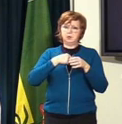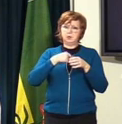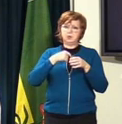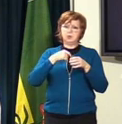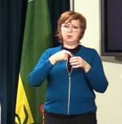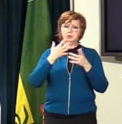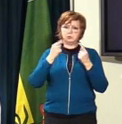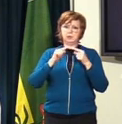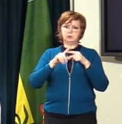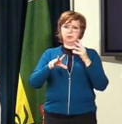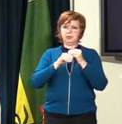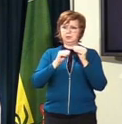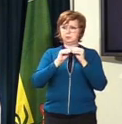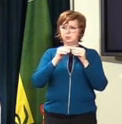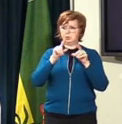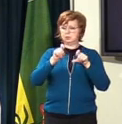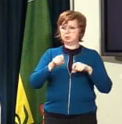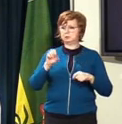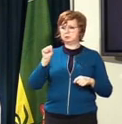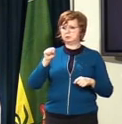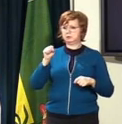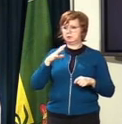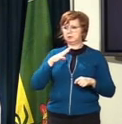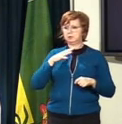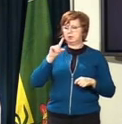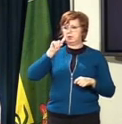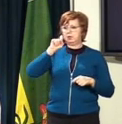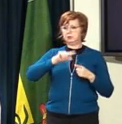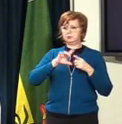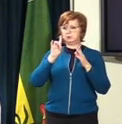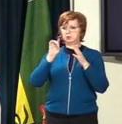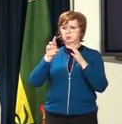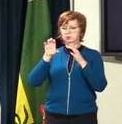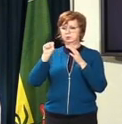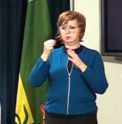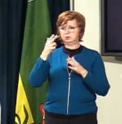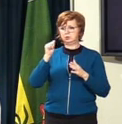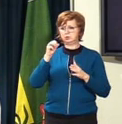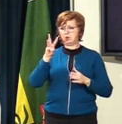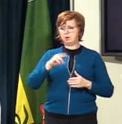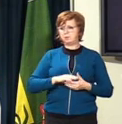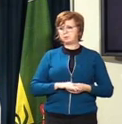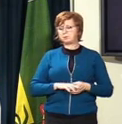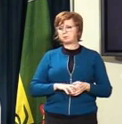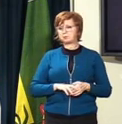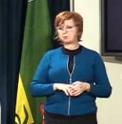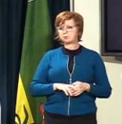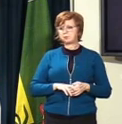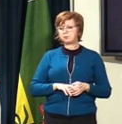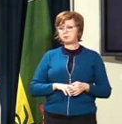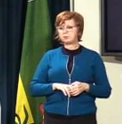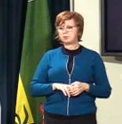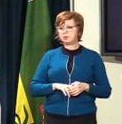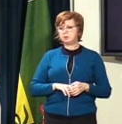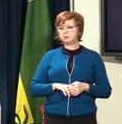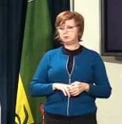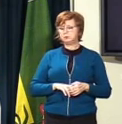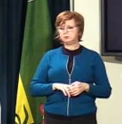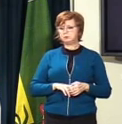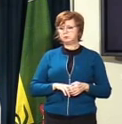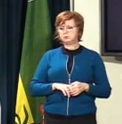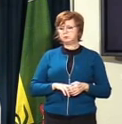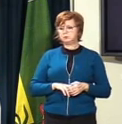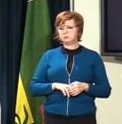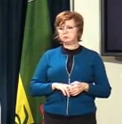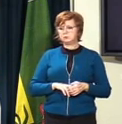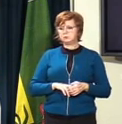patients. Follow-up, Adam? Yeah, my next question is for Dr. Shaw. With these rising numbers and what's being projected over the next couple of weeks, can you